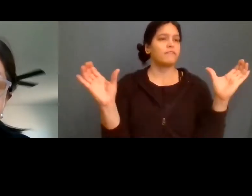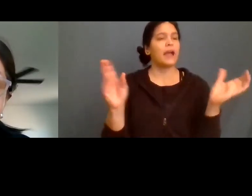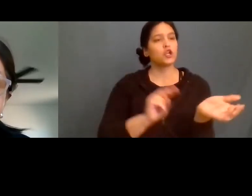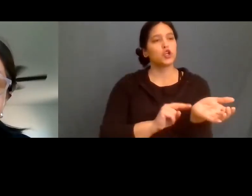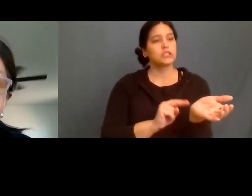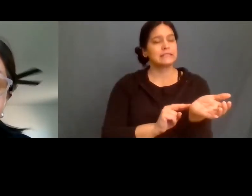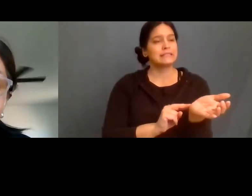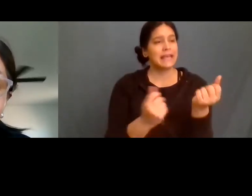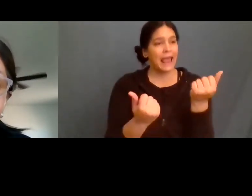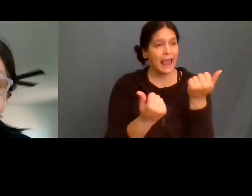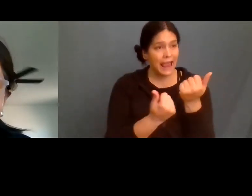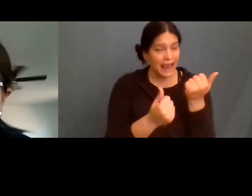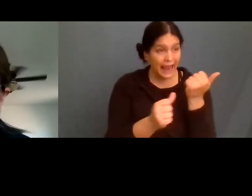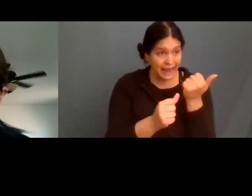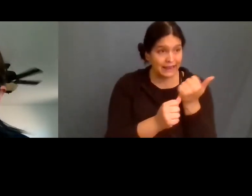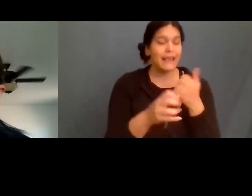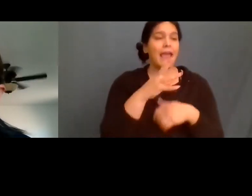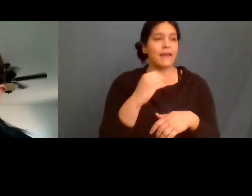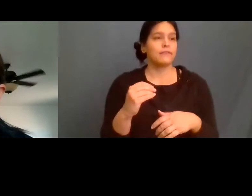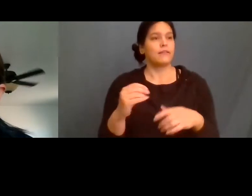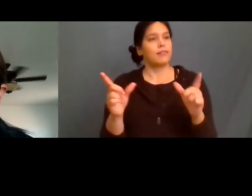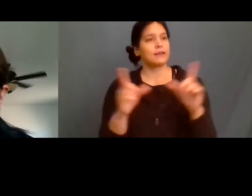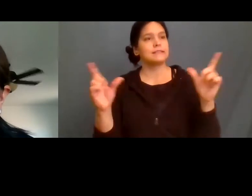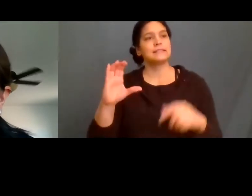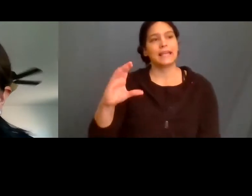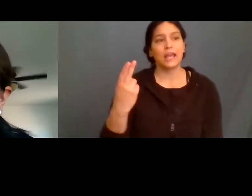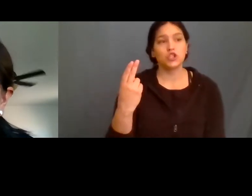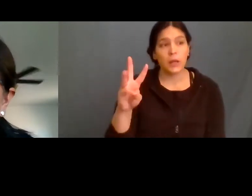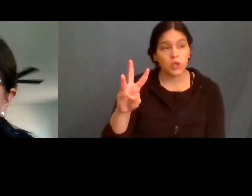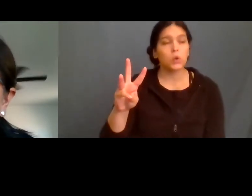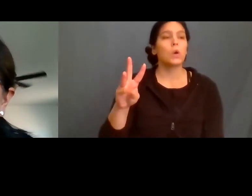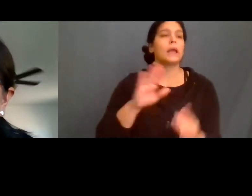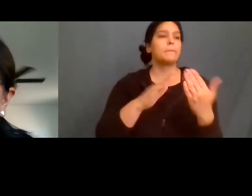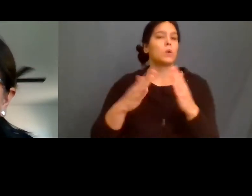CHW, community health worker. And